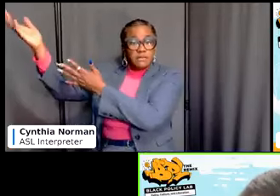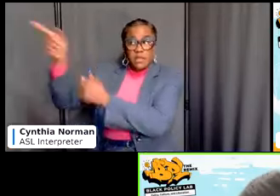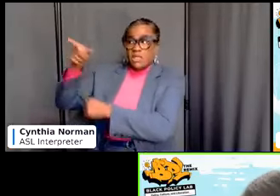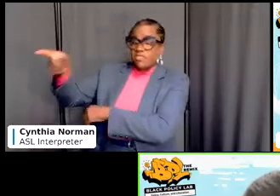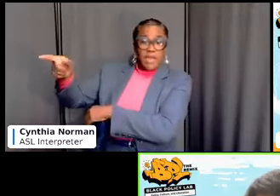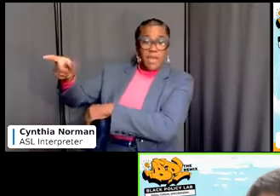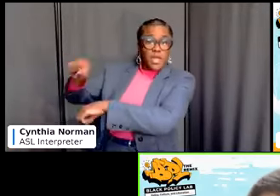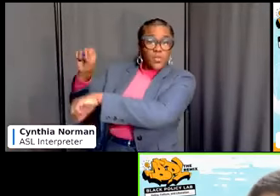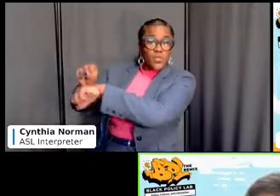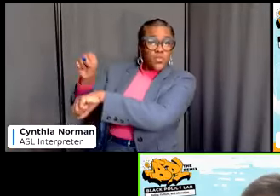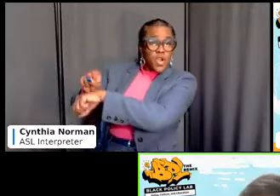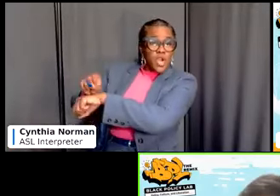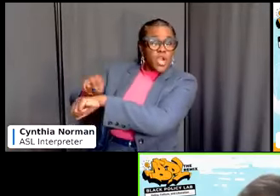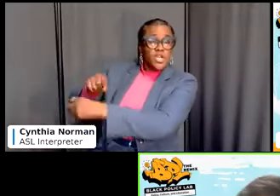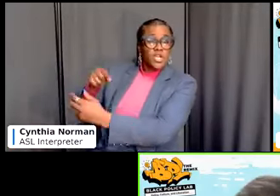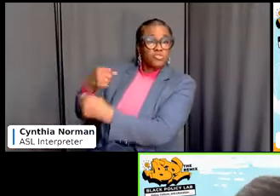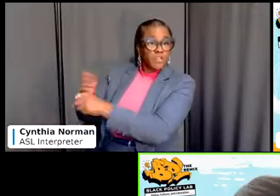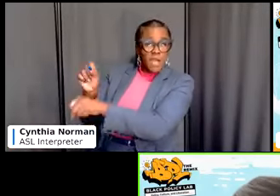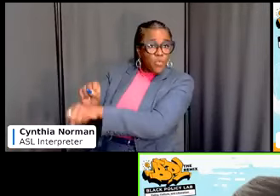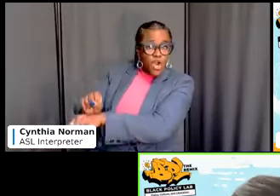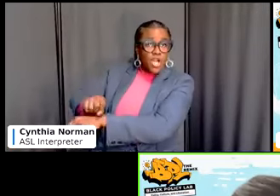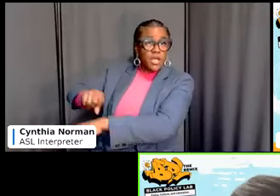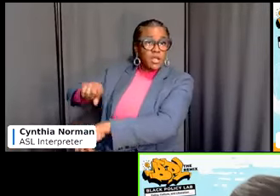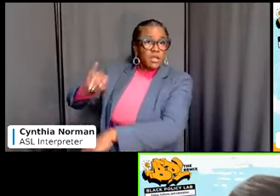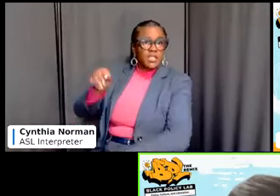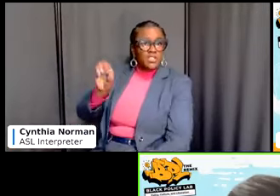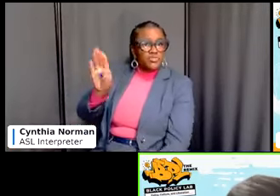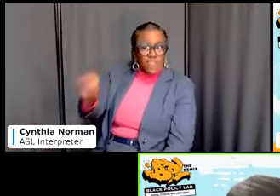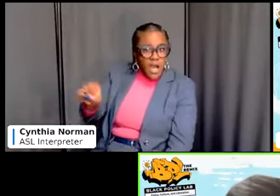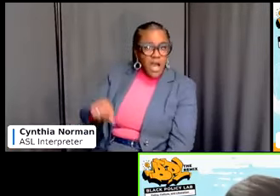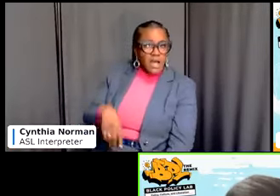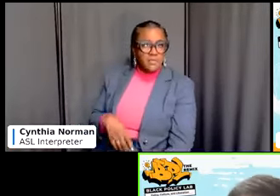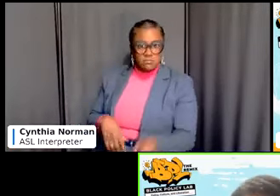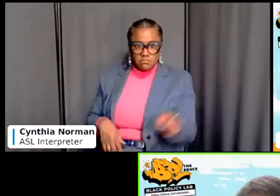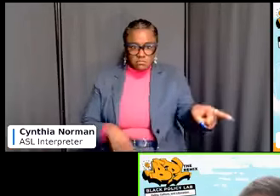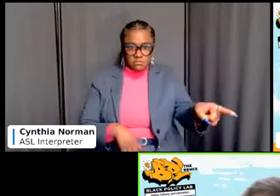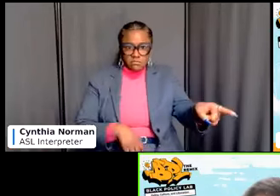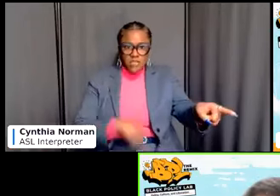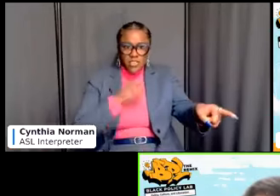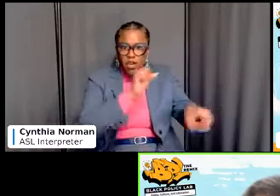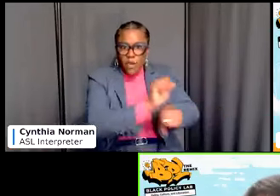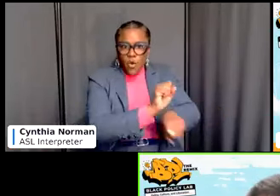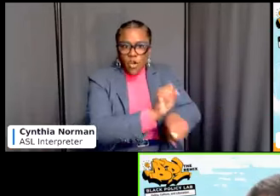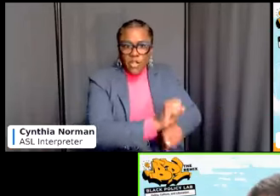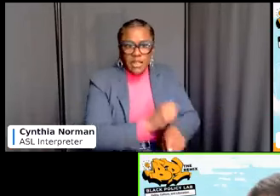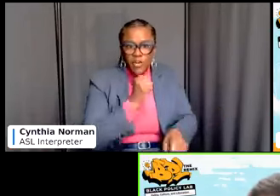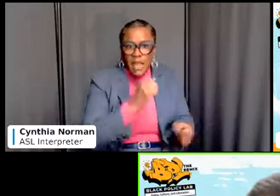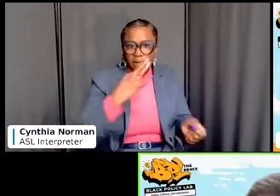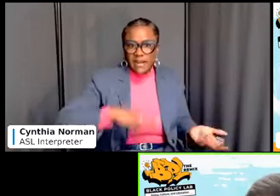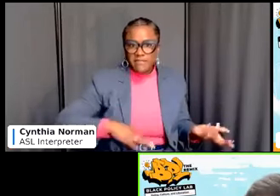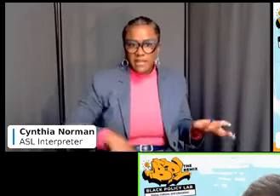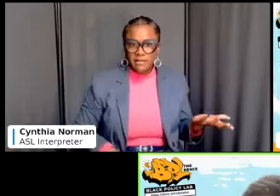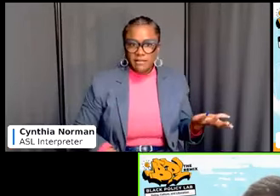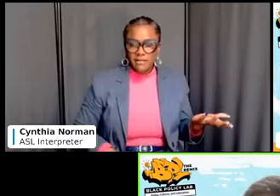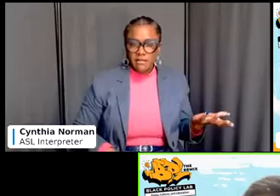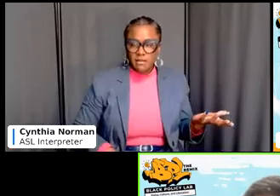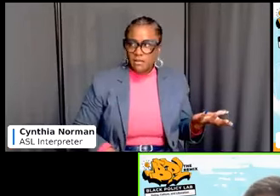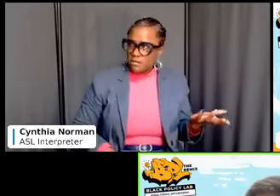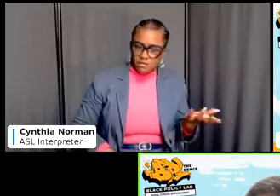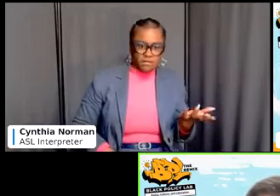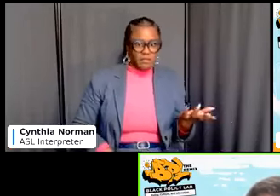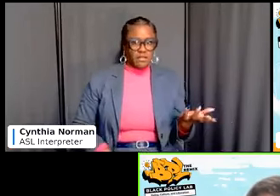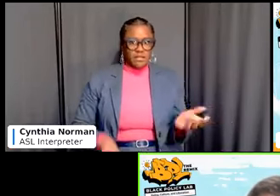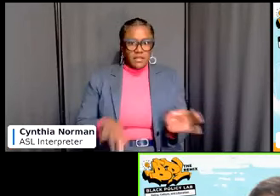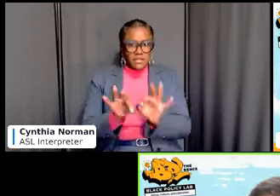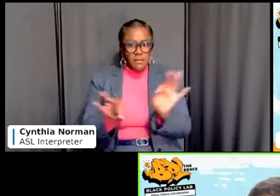jobs elsewhere, and not creating jobs for the Congolese people. I think that's a really important point in this